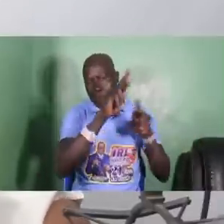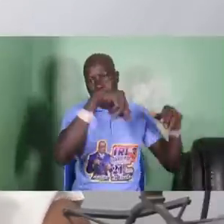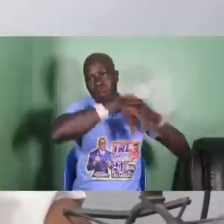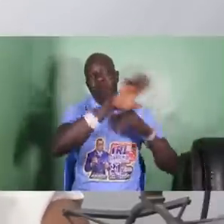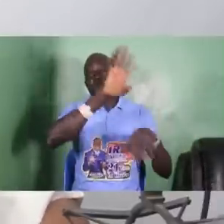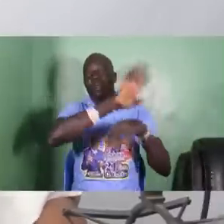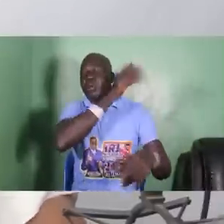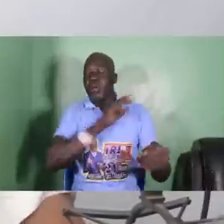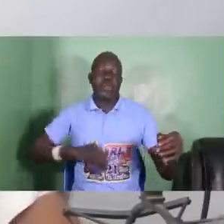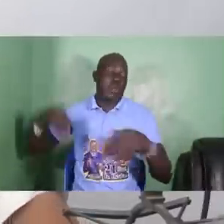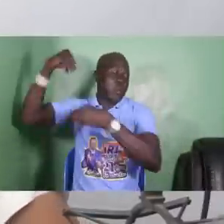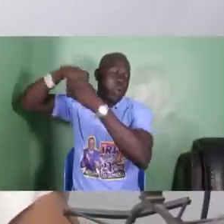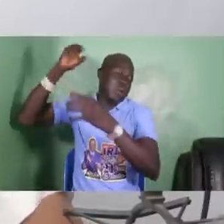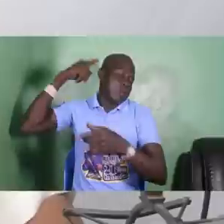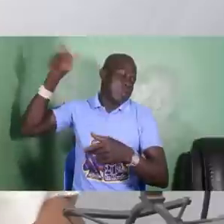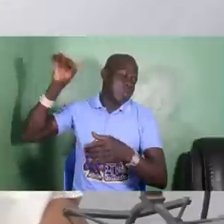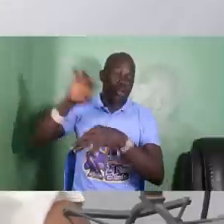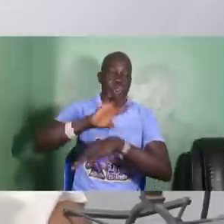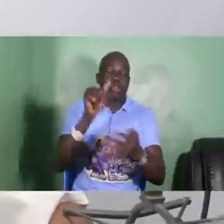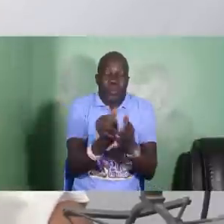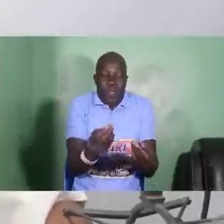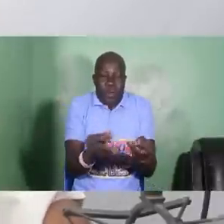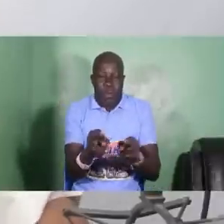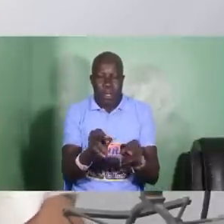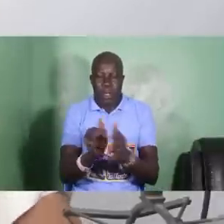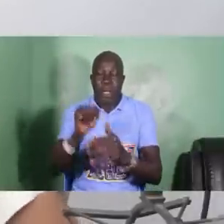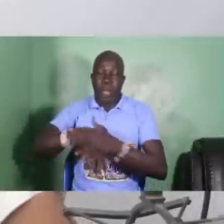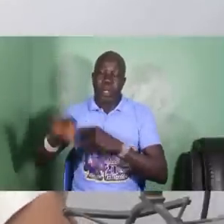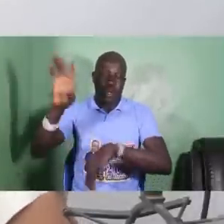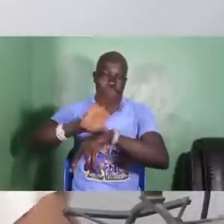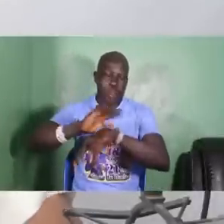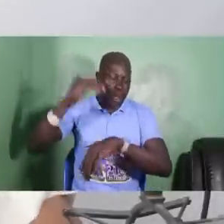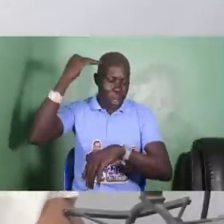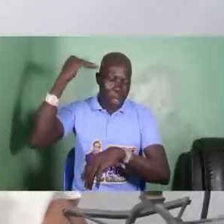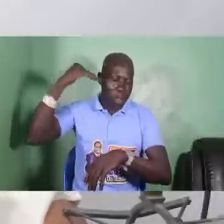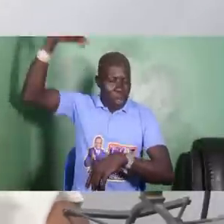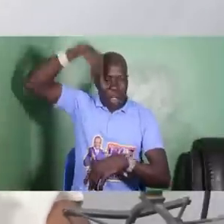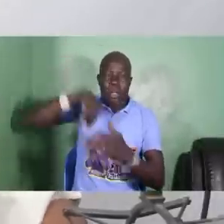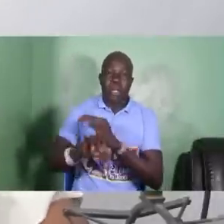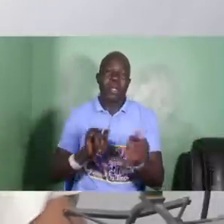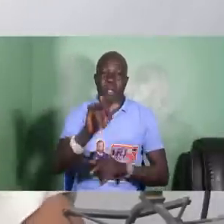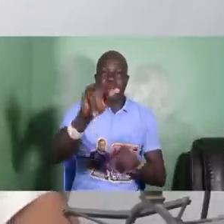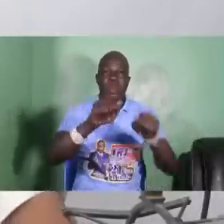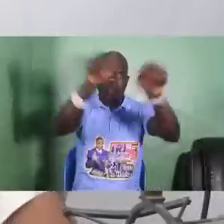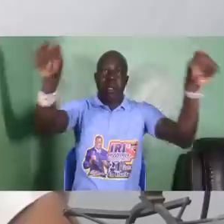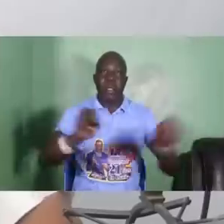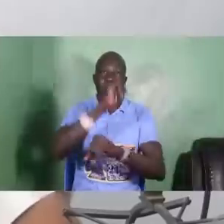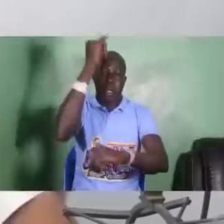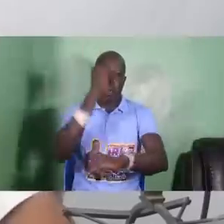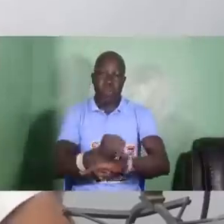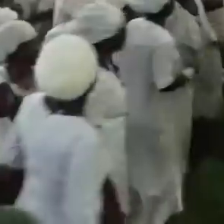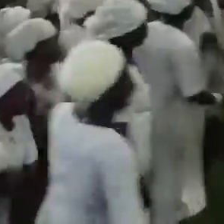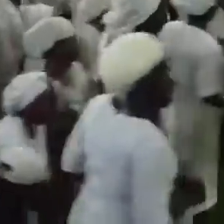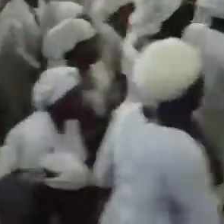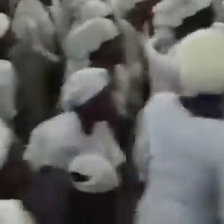Babasebioba, Lati Josira Pragoni Church, Land of Reality. Tell you how one, Baremo Idiobi, Airport Area, name